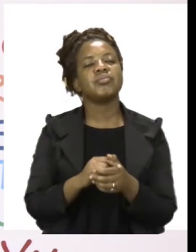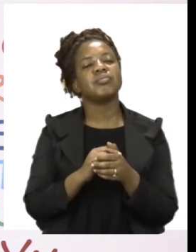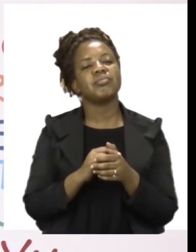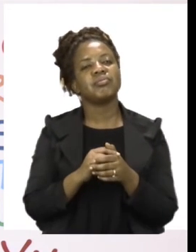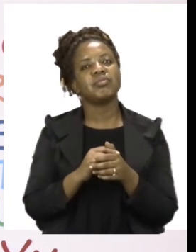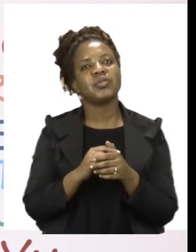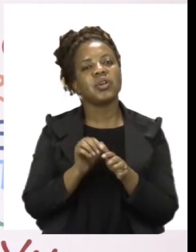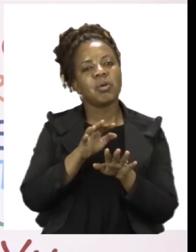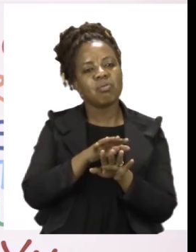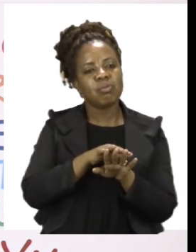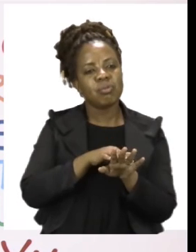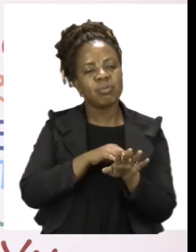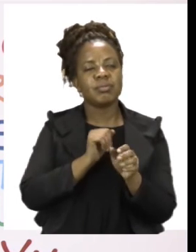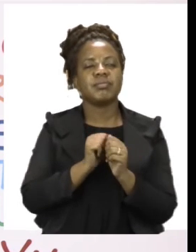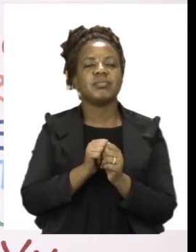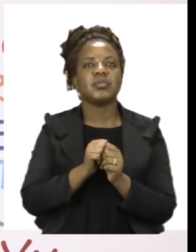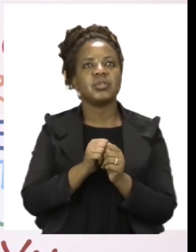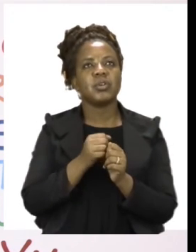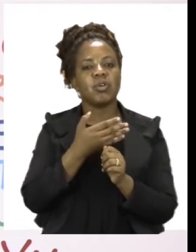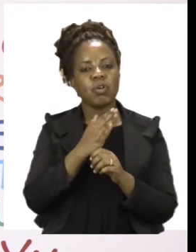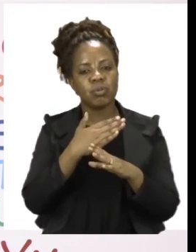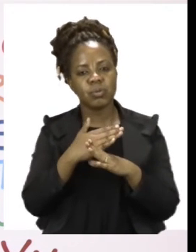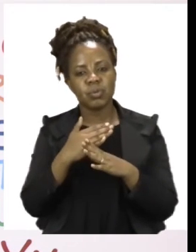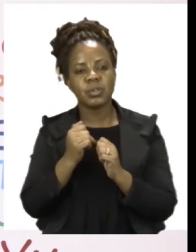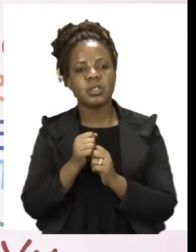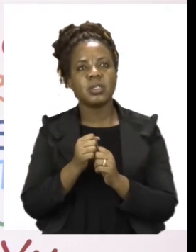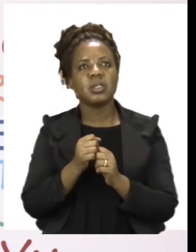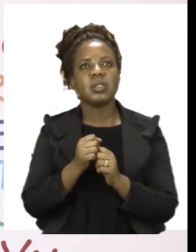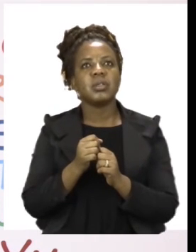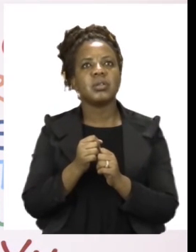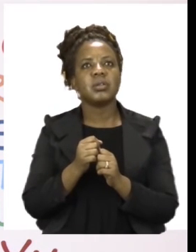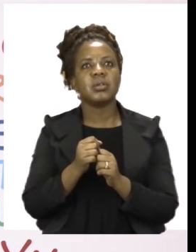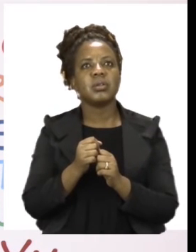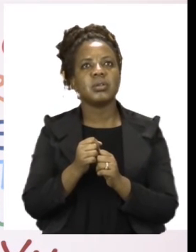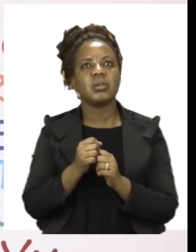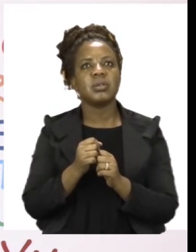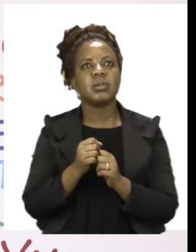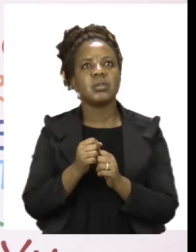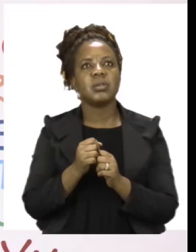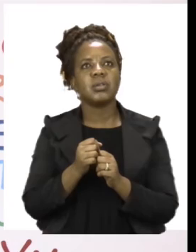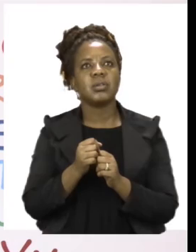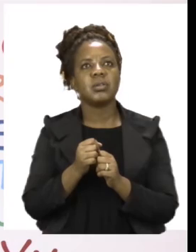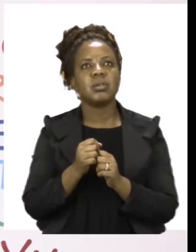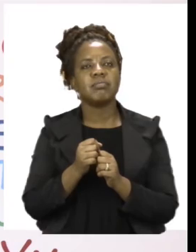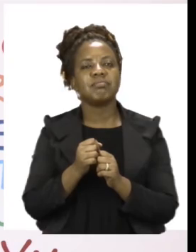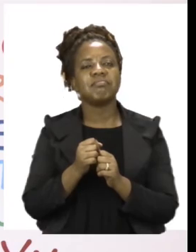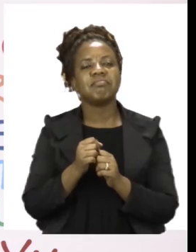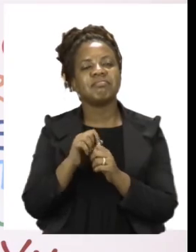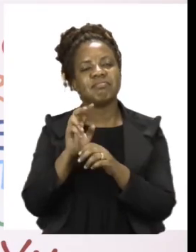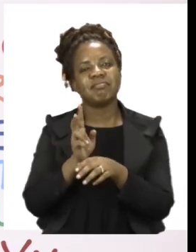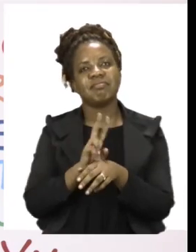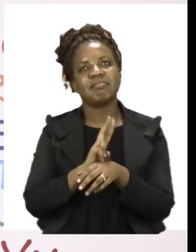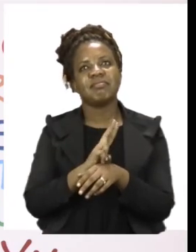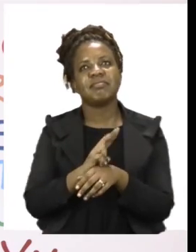the exercises. Make sure you keep on checking on your pattern for number 3, and I will see you soon